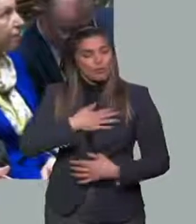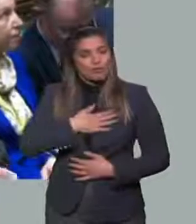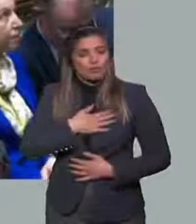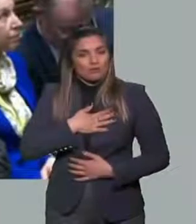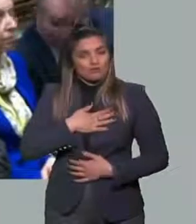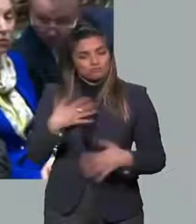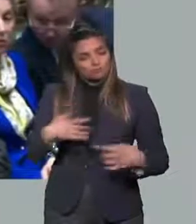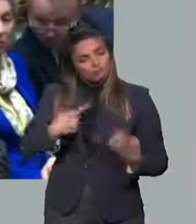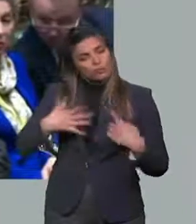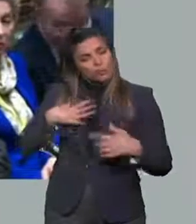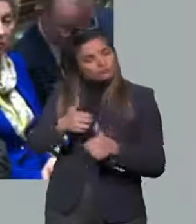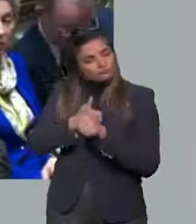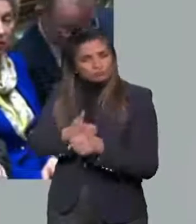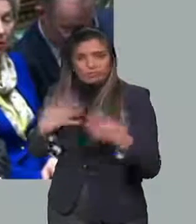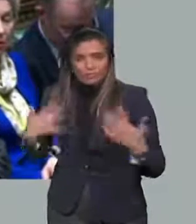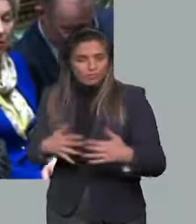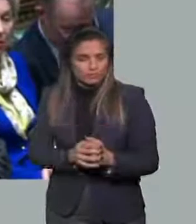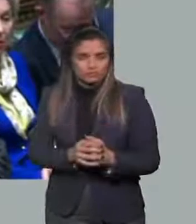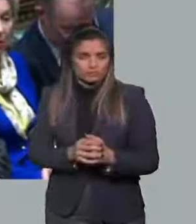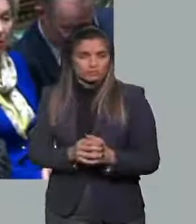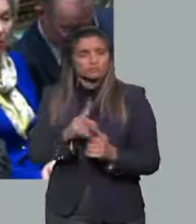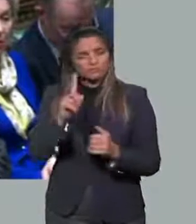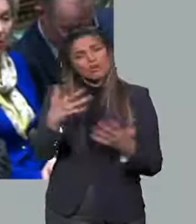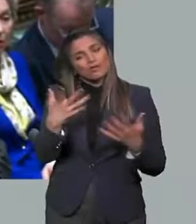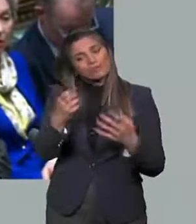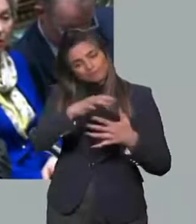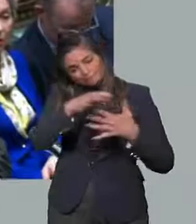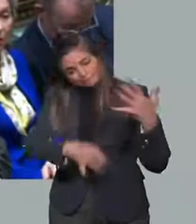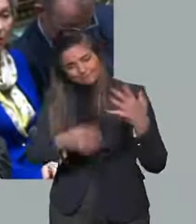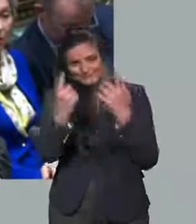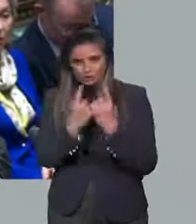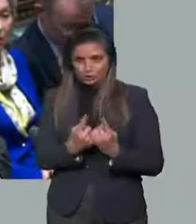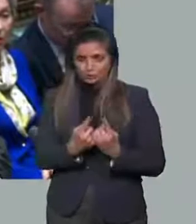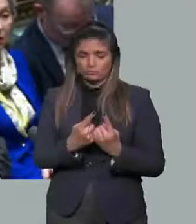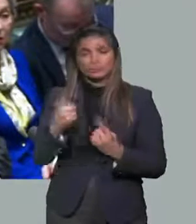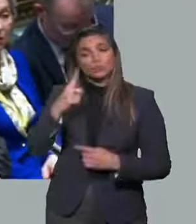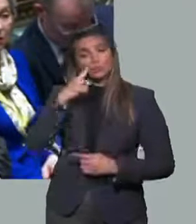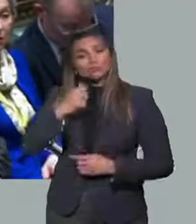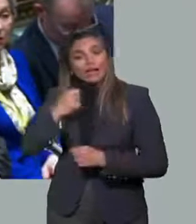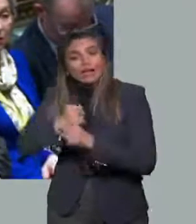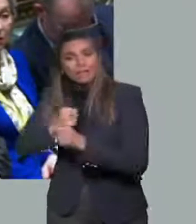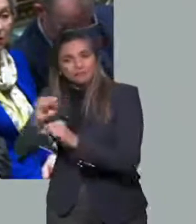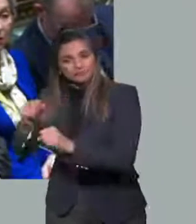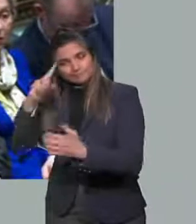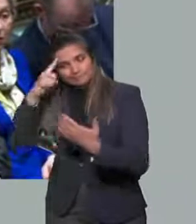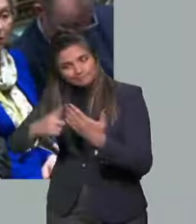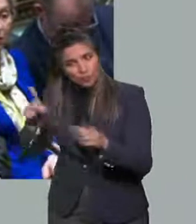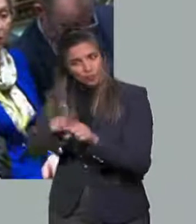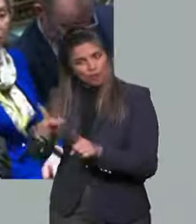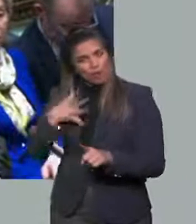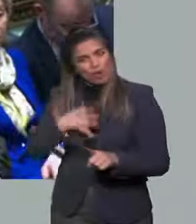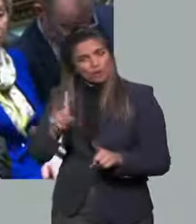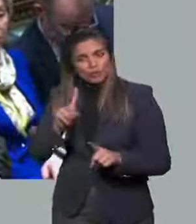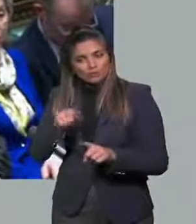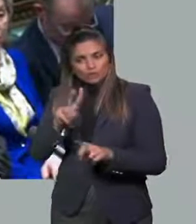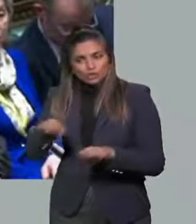can. Of course, there are a range of issues in this case, including the wishes of the Ukrainian government on where orphan children should